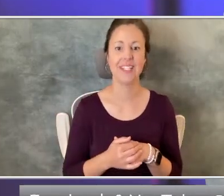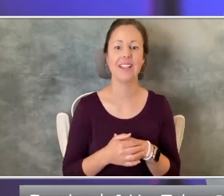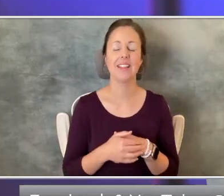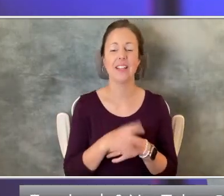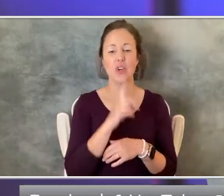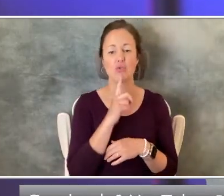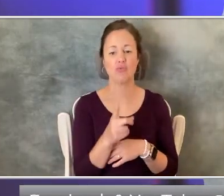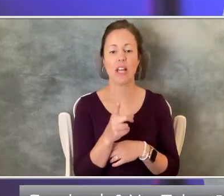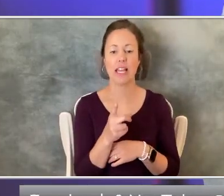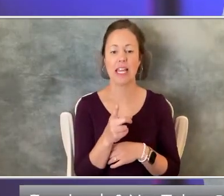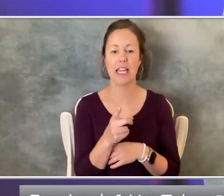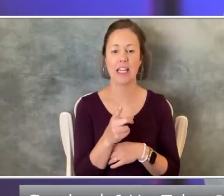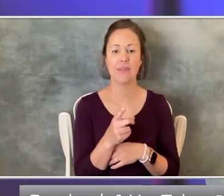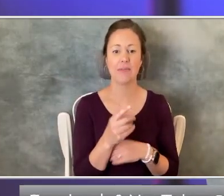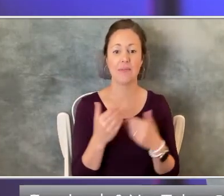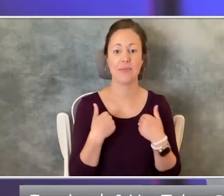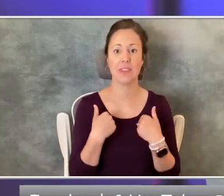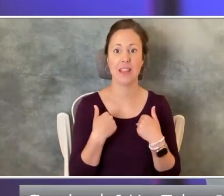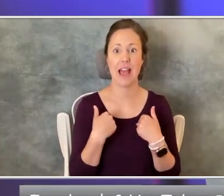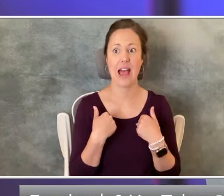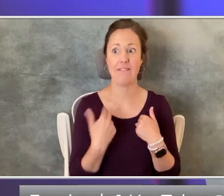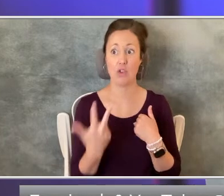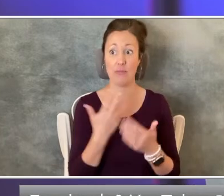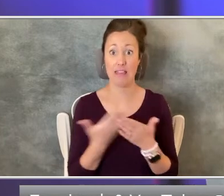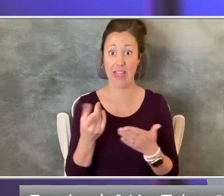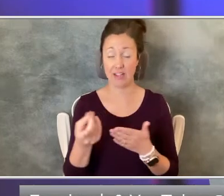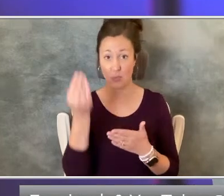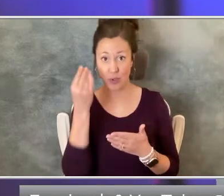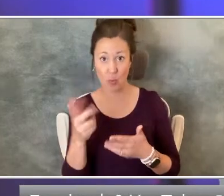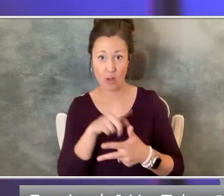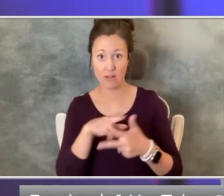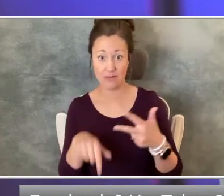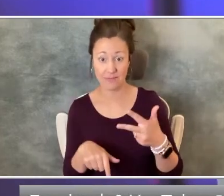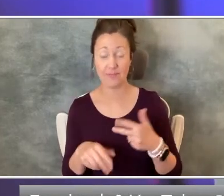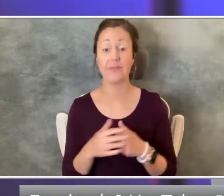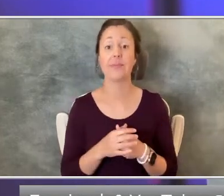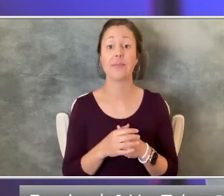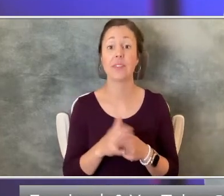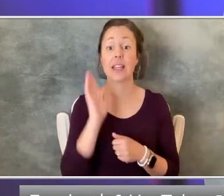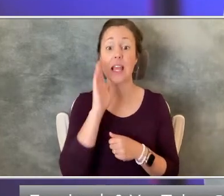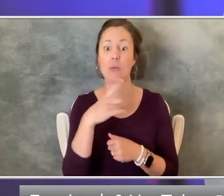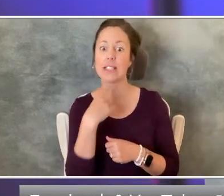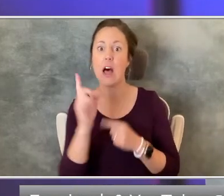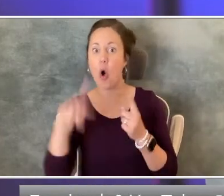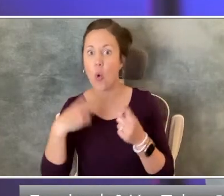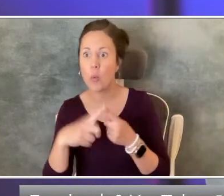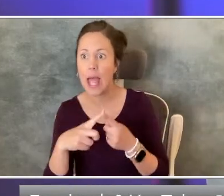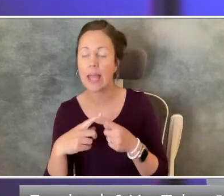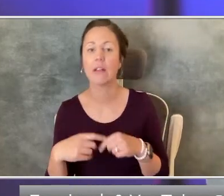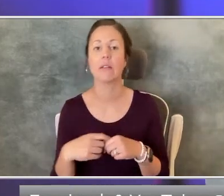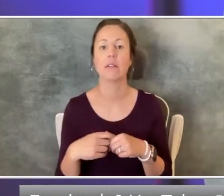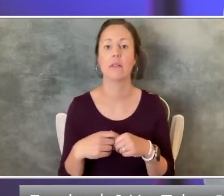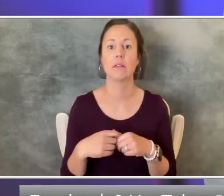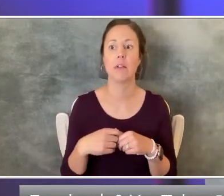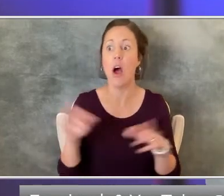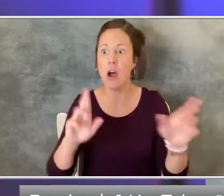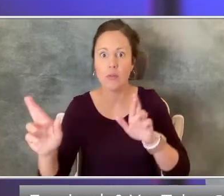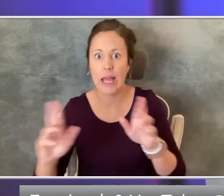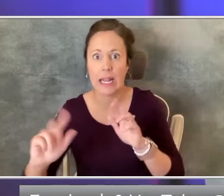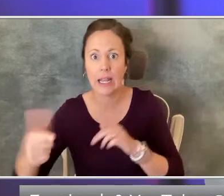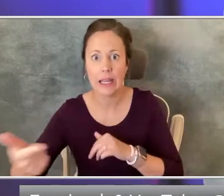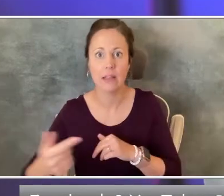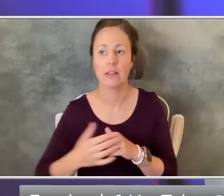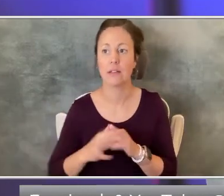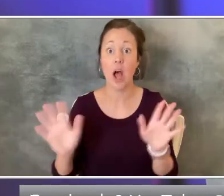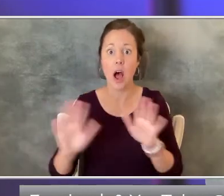There are 3 lies that you're told. Basically, it's the first time they tell you when you're going to go, then the second time they tell you you're going to go, and the third time you're going to go. That's usually